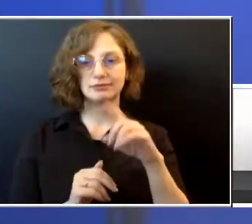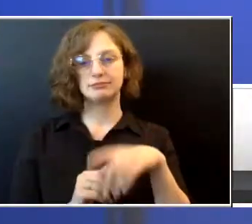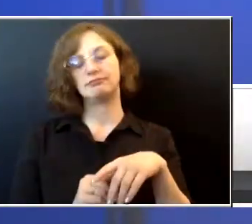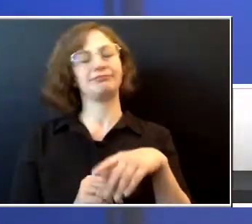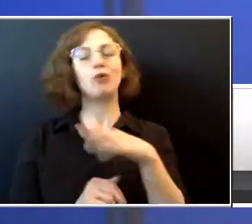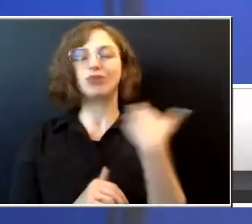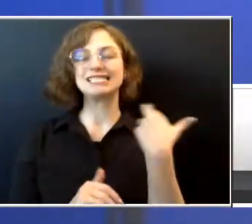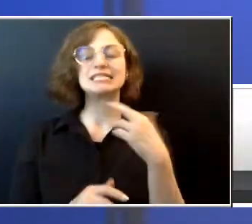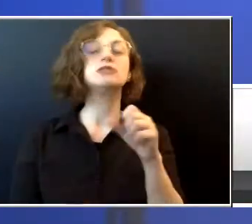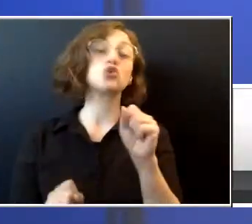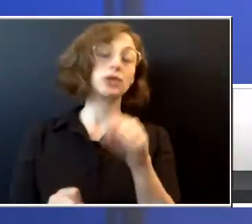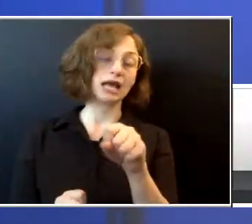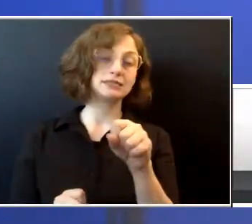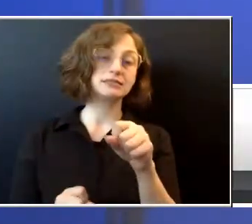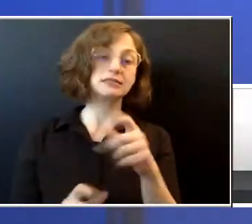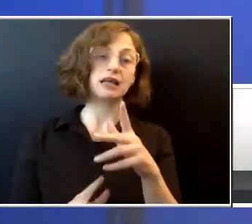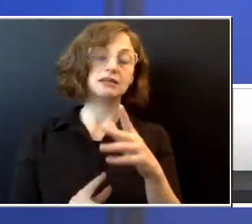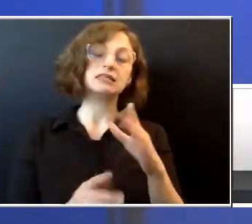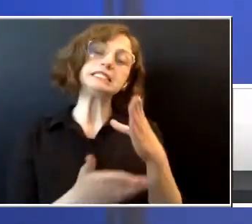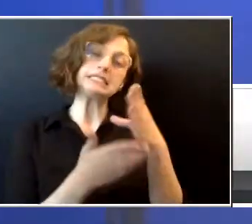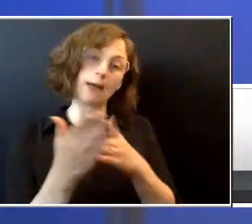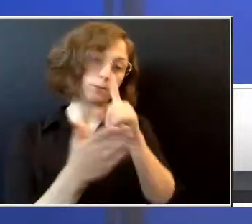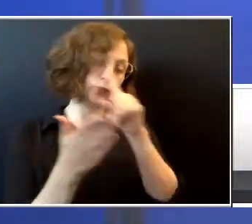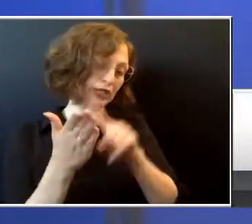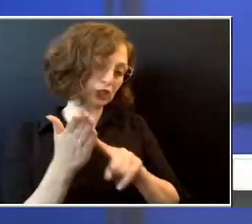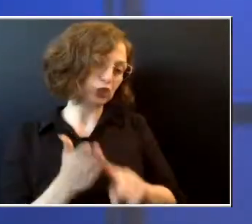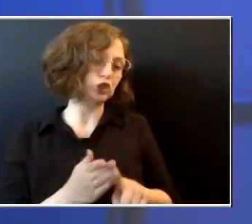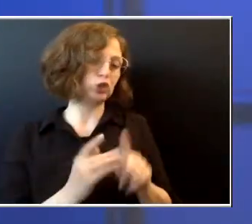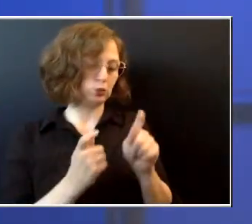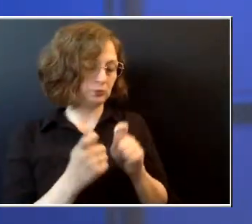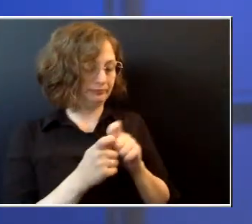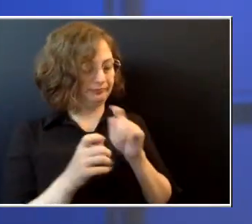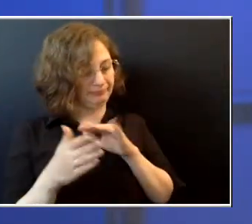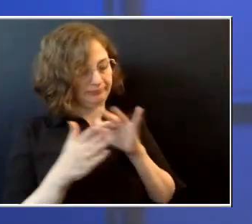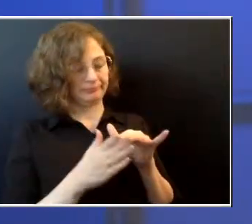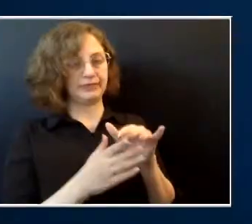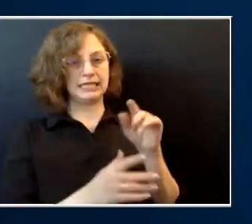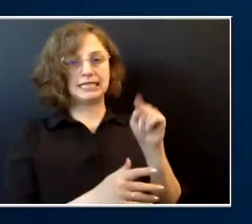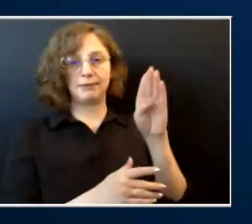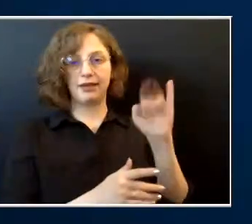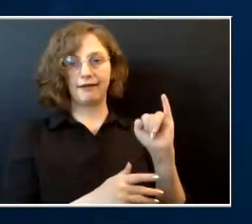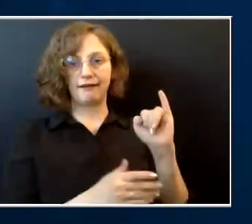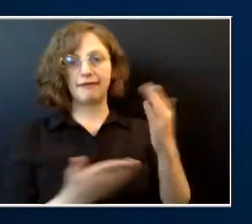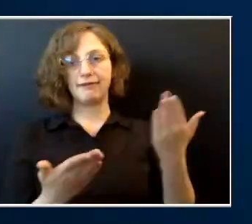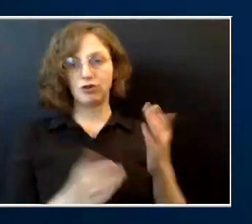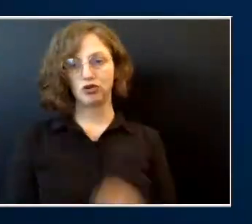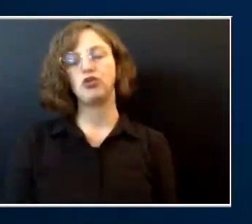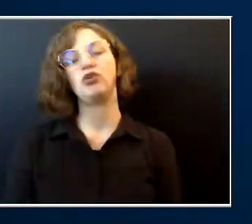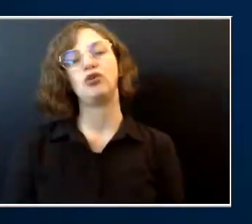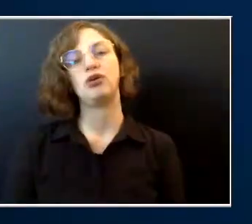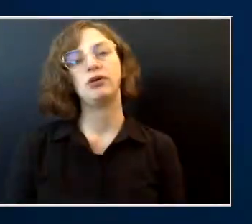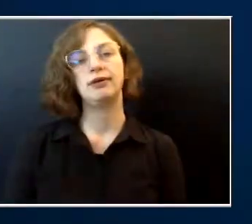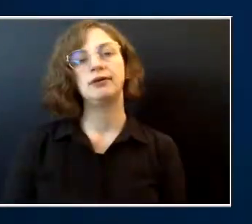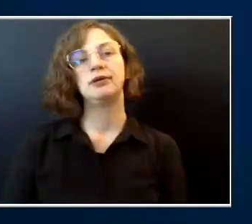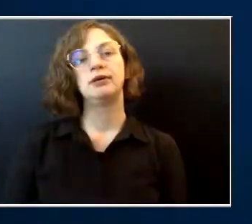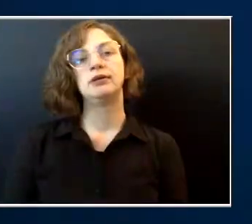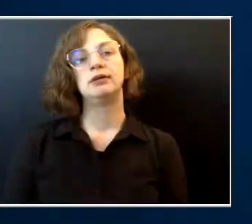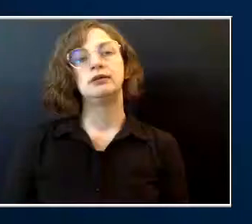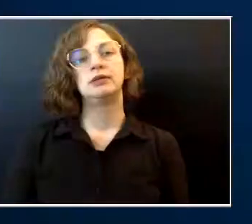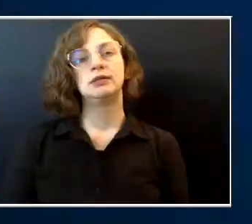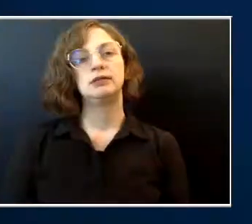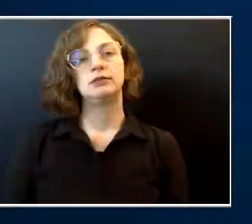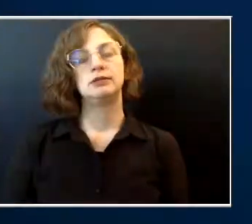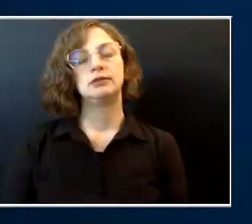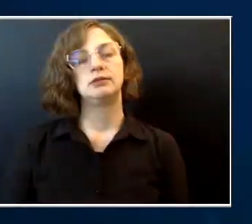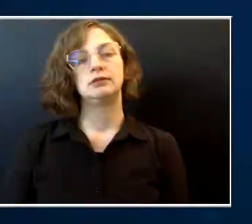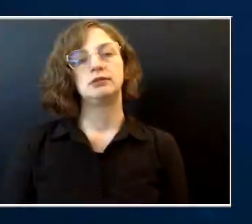researchers interested in focusing on traumatic brain injury on campus. The information and the therapy for